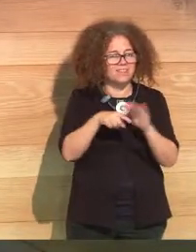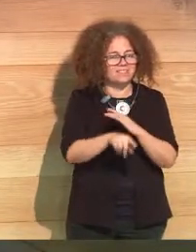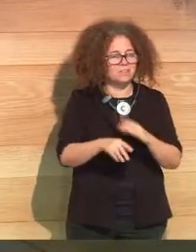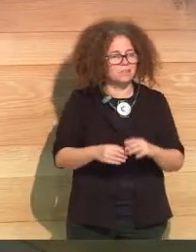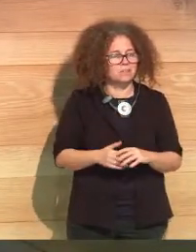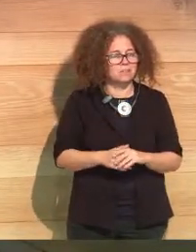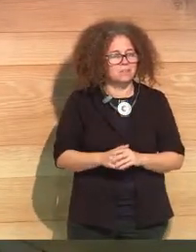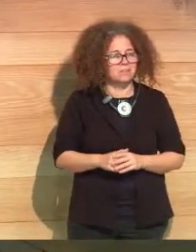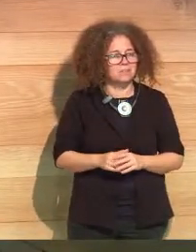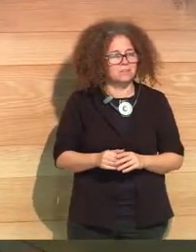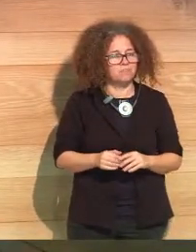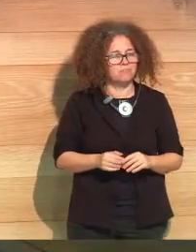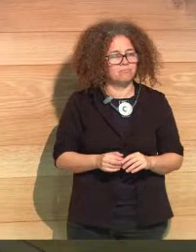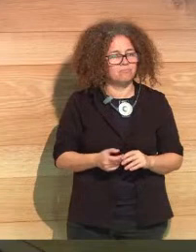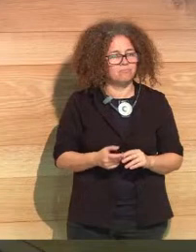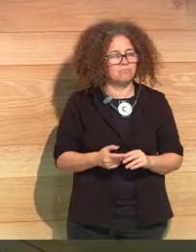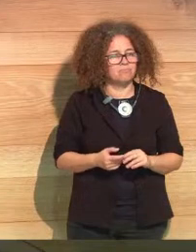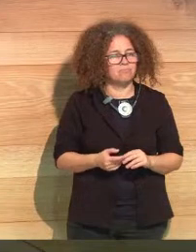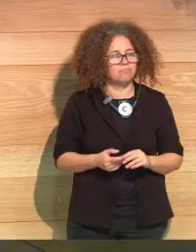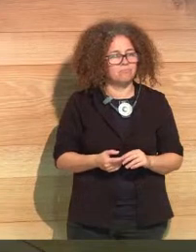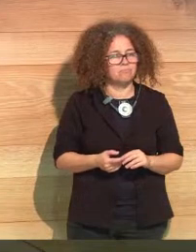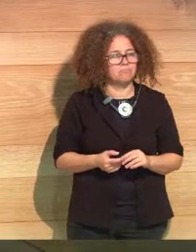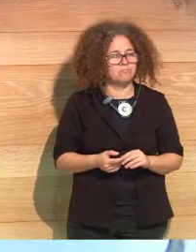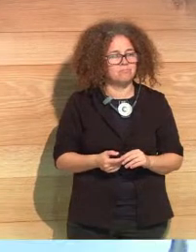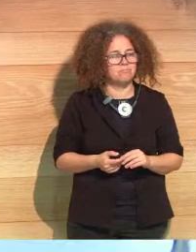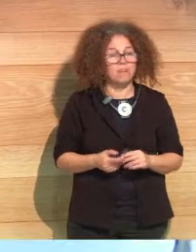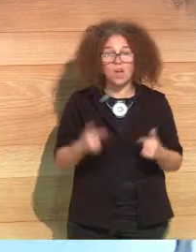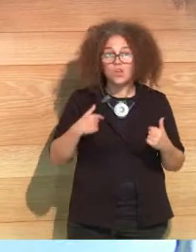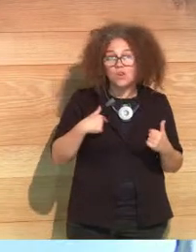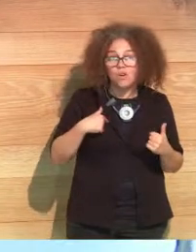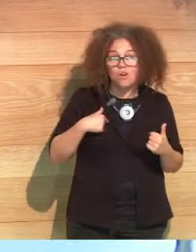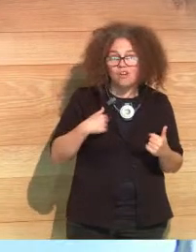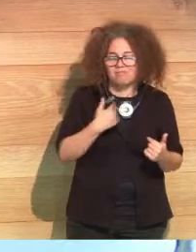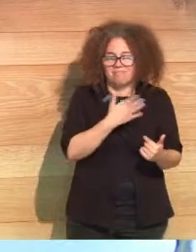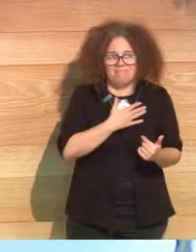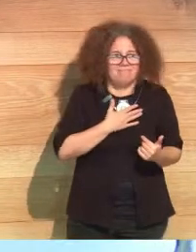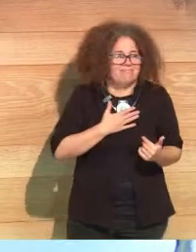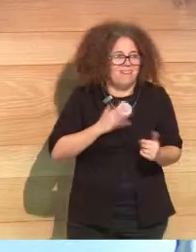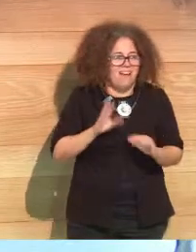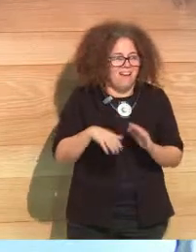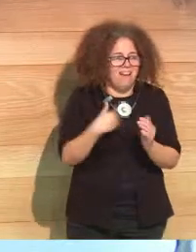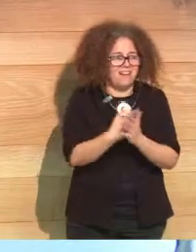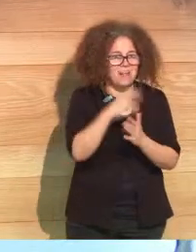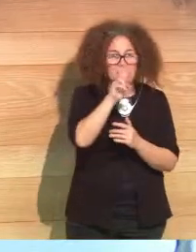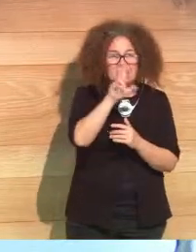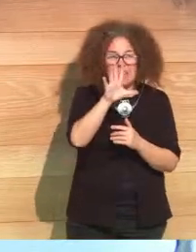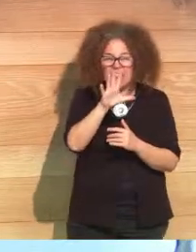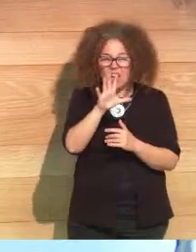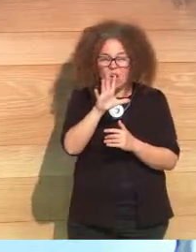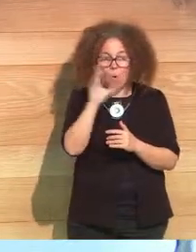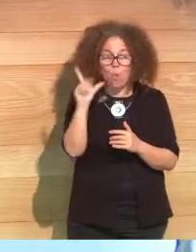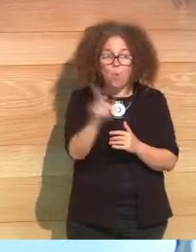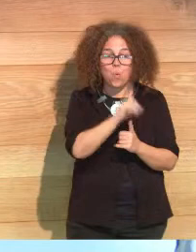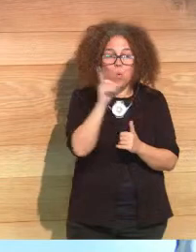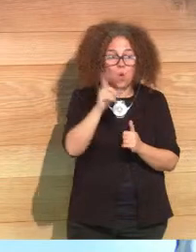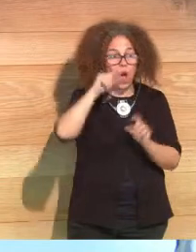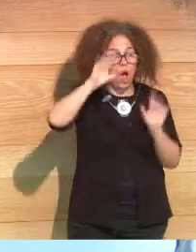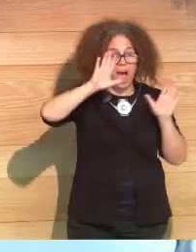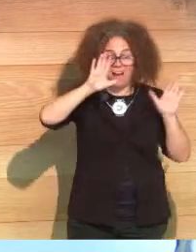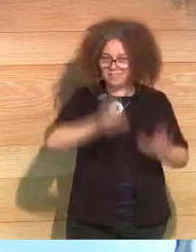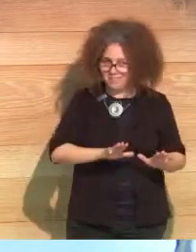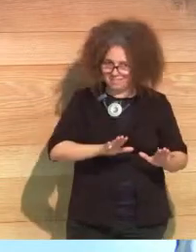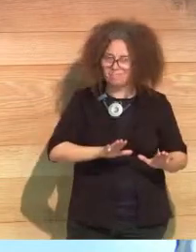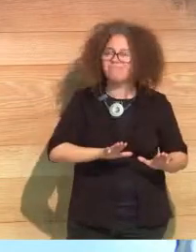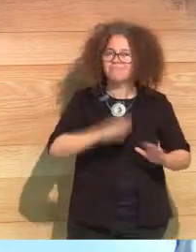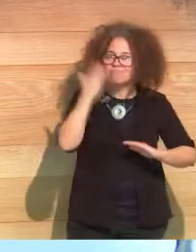happy that the show is on for a long time, so until 25th of July. That's it, sí, so hasta el 25 de julio. If you don't